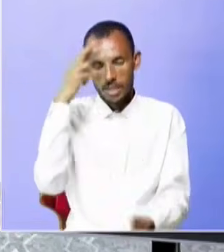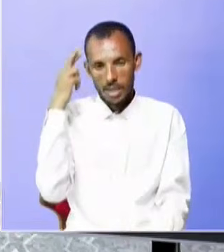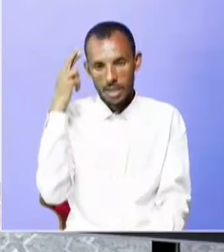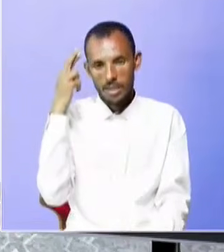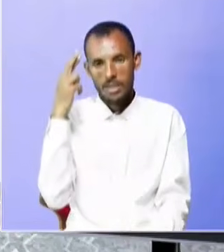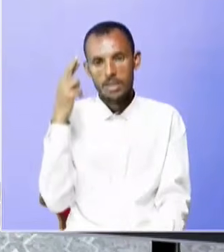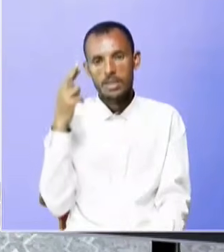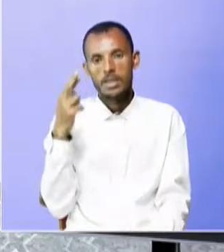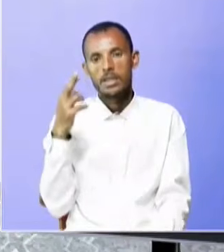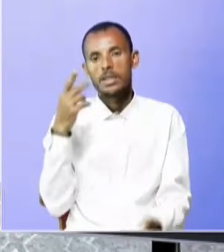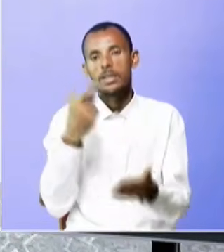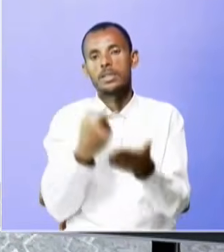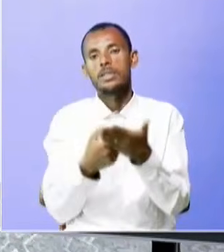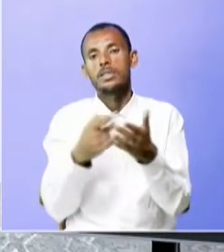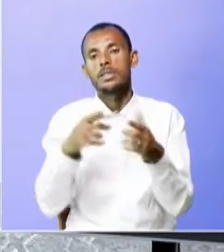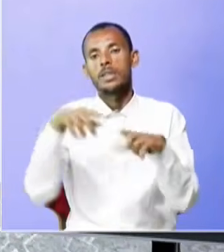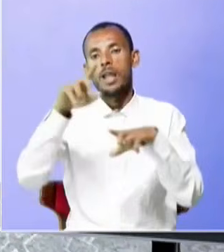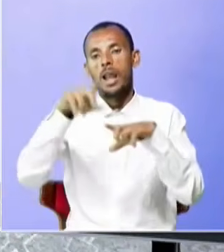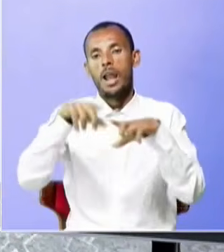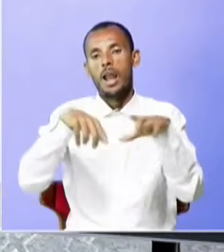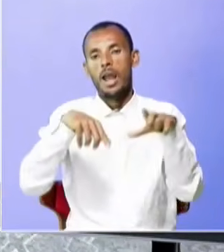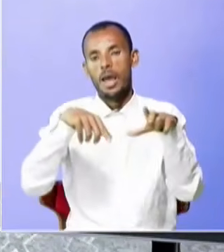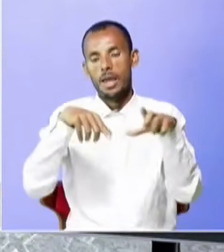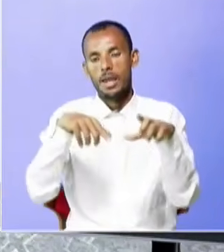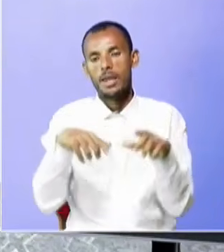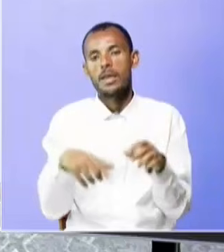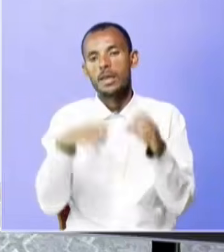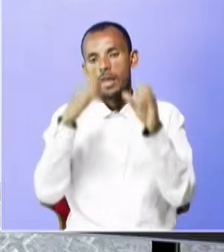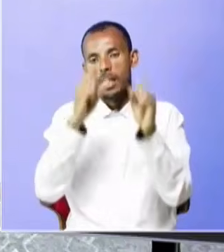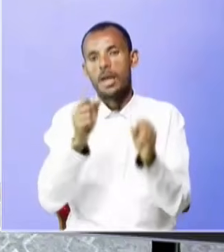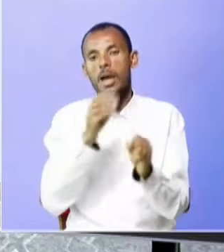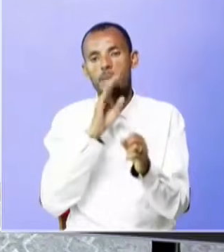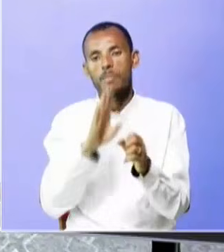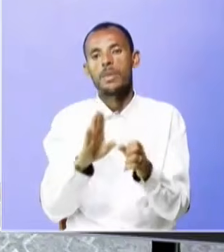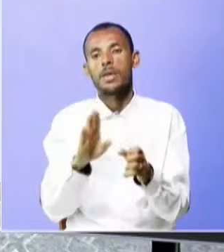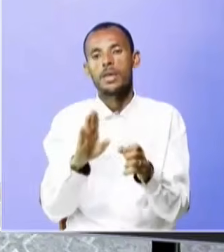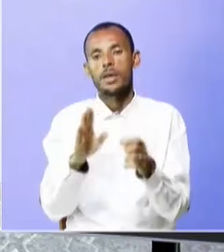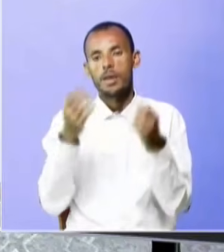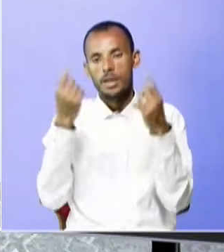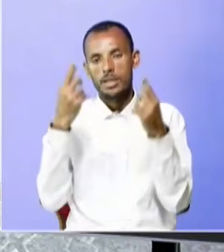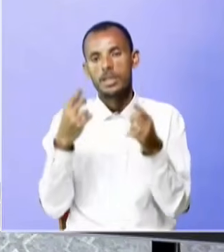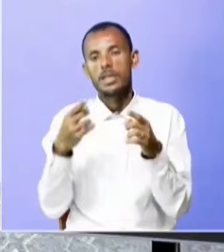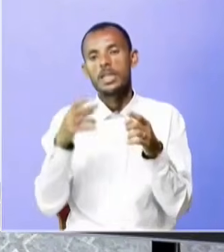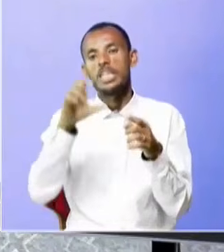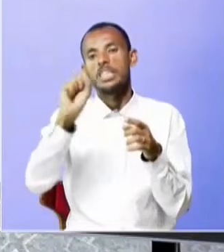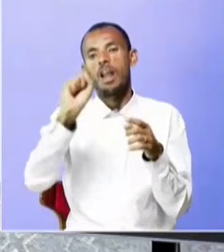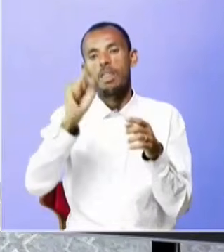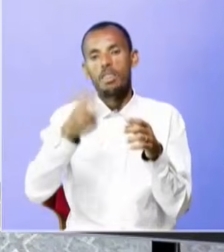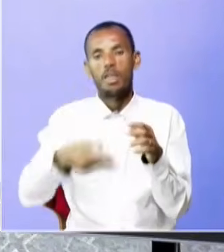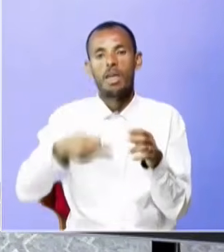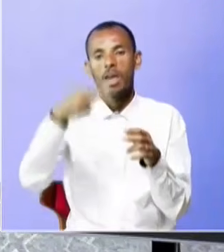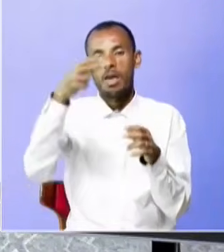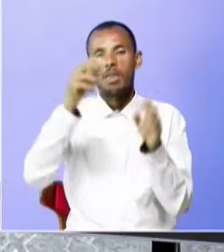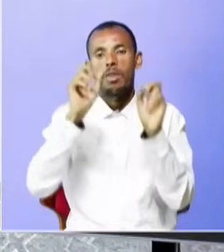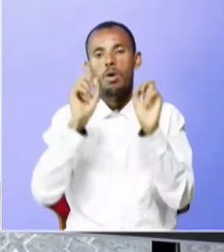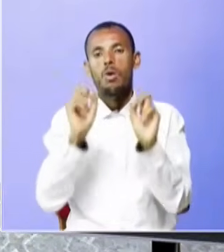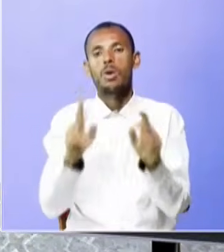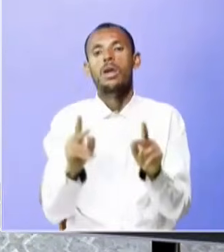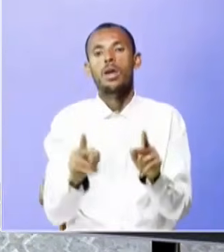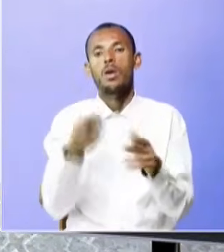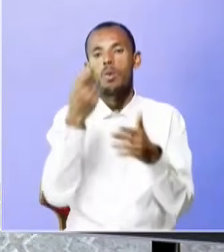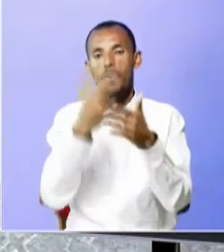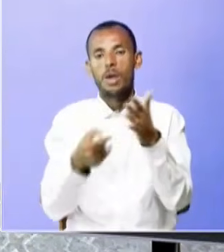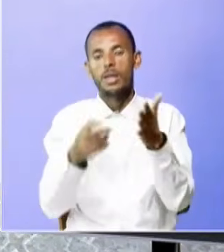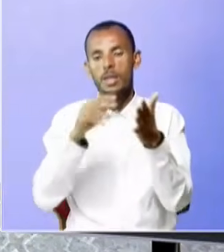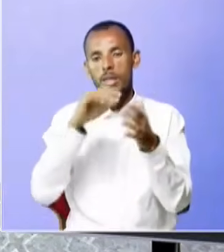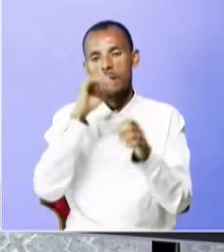this segment can be considered as a slant height. Okay, what makes